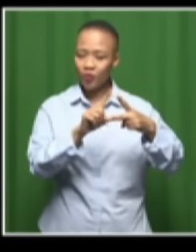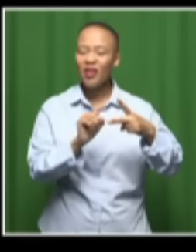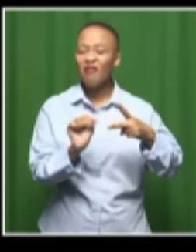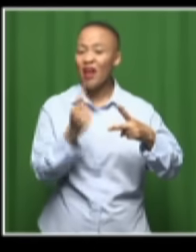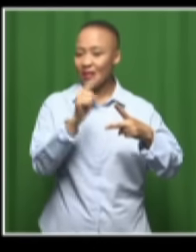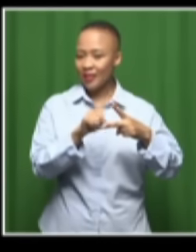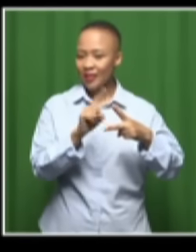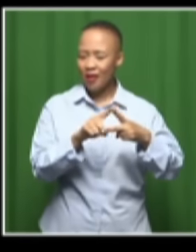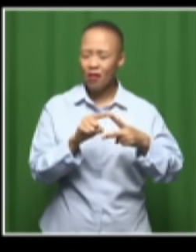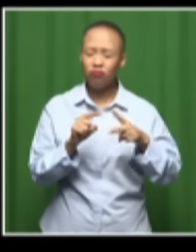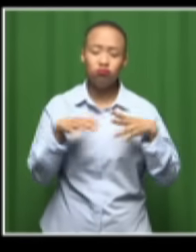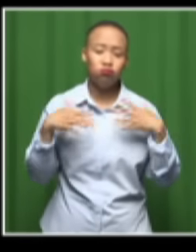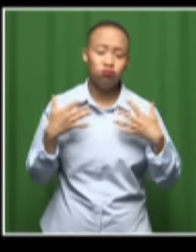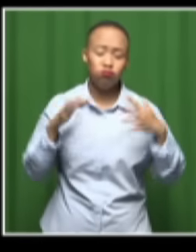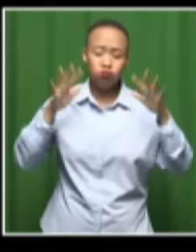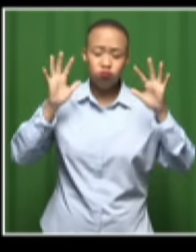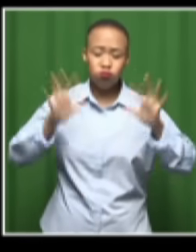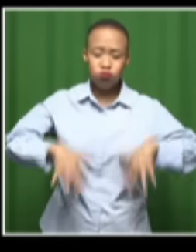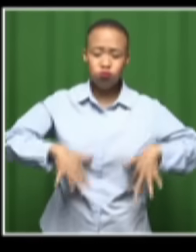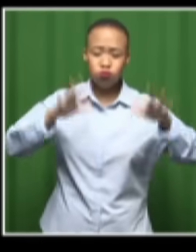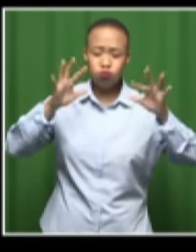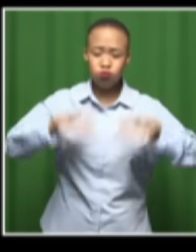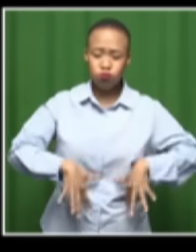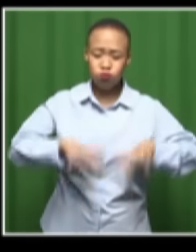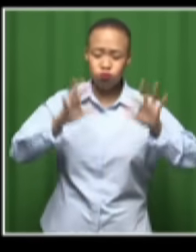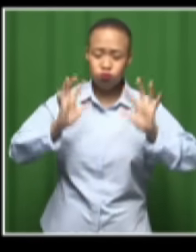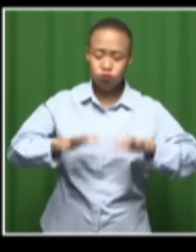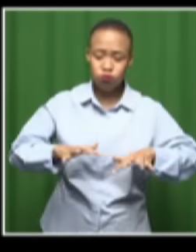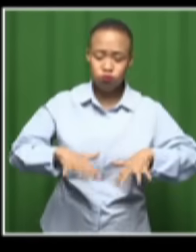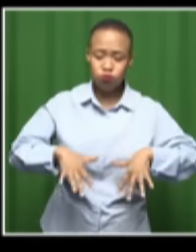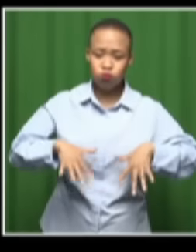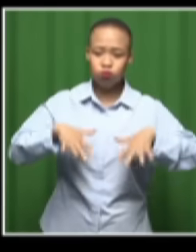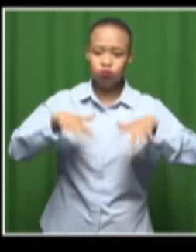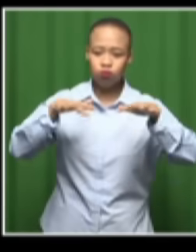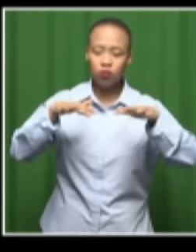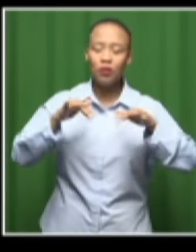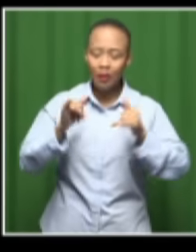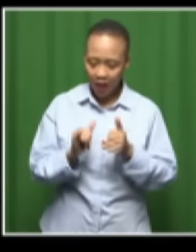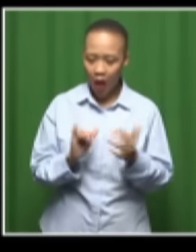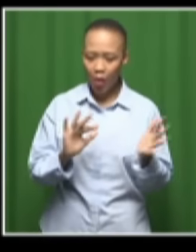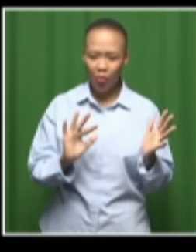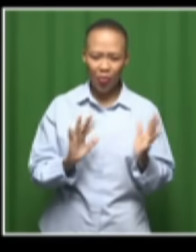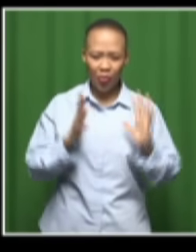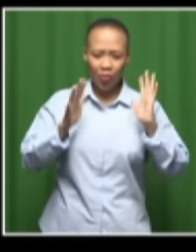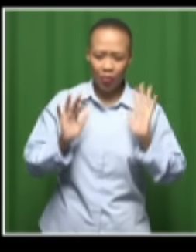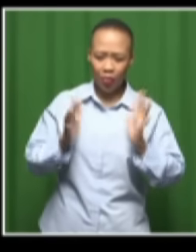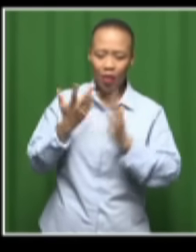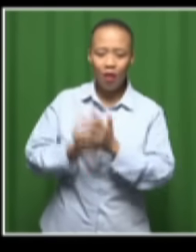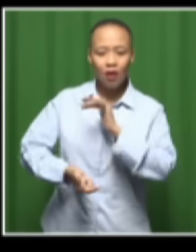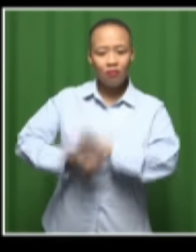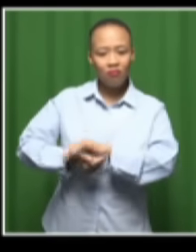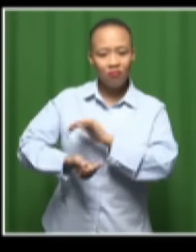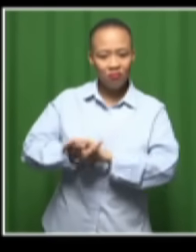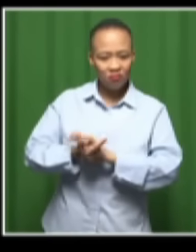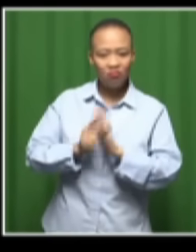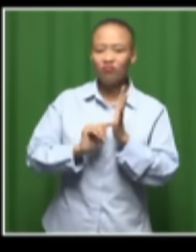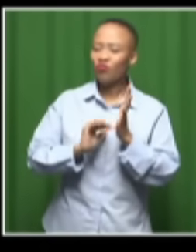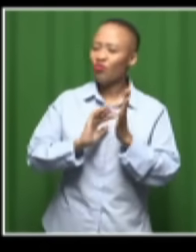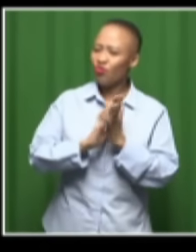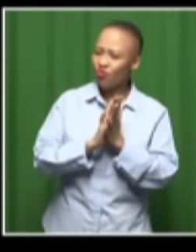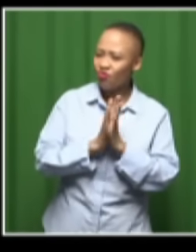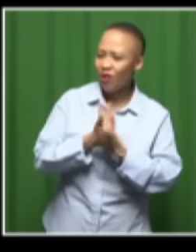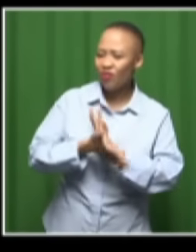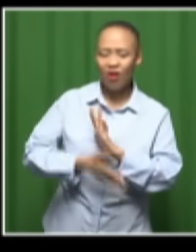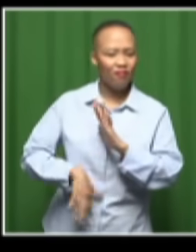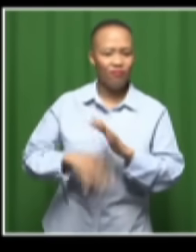brewing there, and a terrible, I mean, reports of multiple damages that were taking place, structural damage in parts of Pretoria due